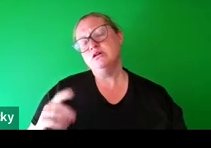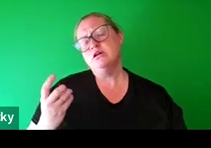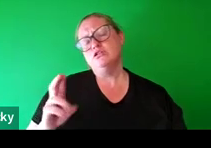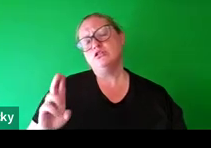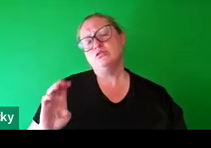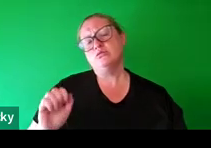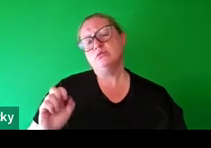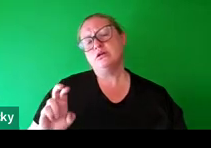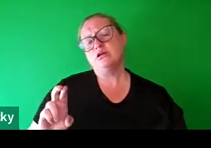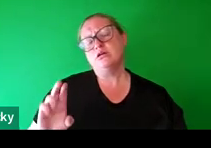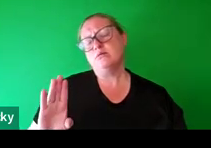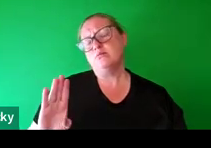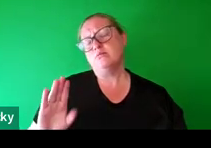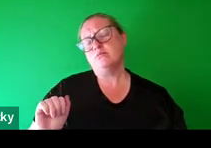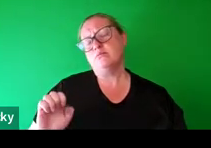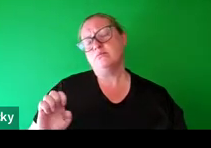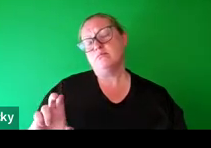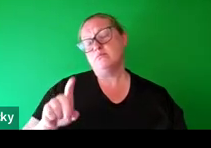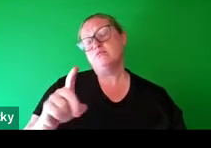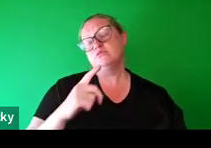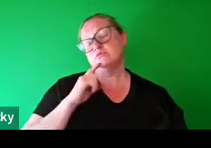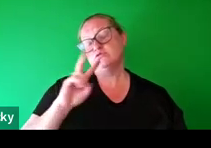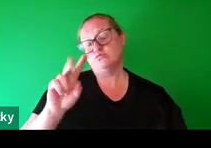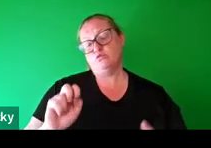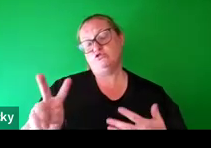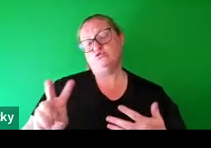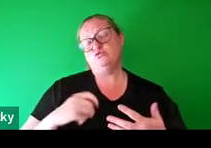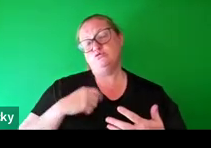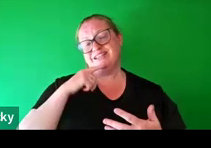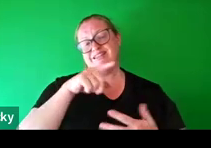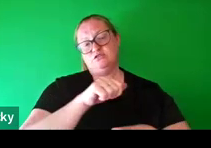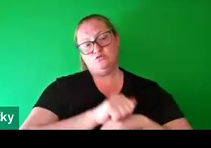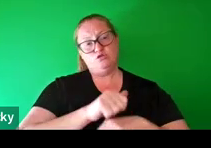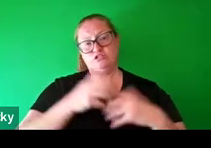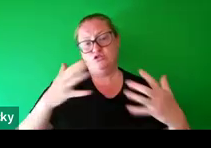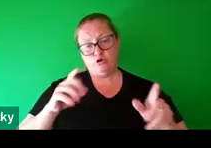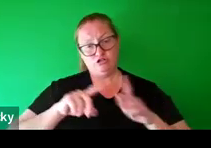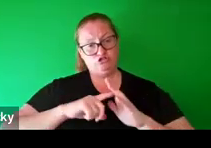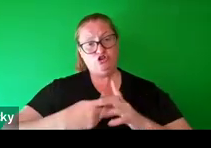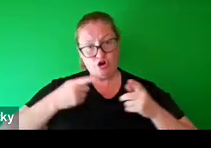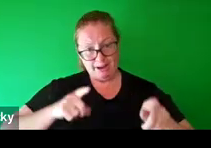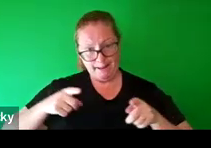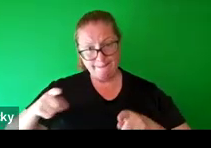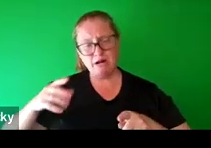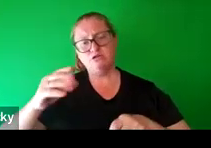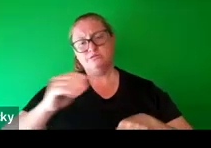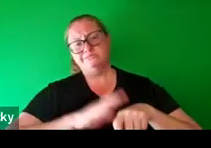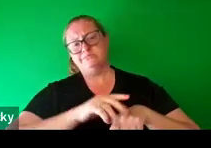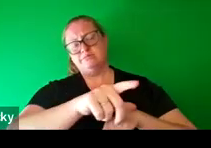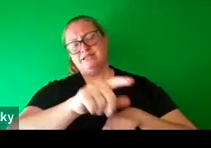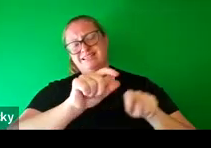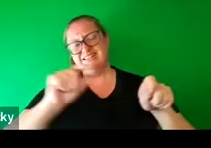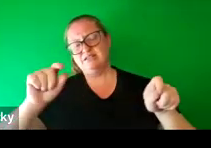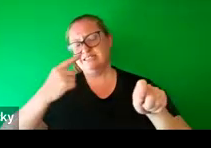for item 2.2, you had indicated that this work is underway. I just want to flag that the dashboard says not